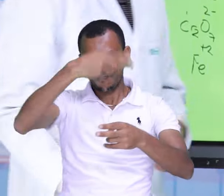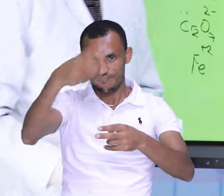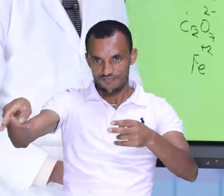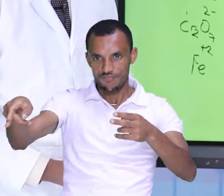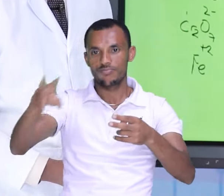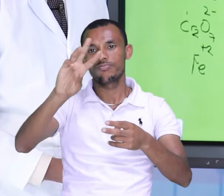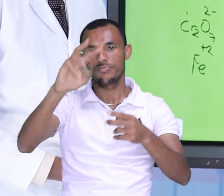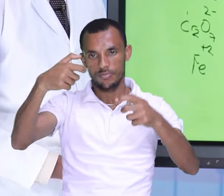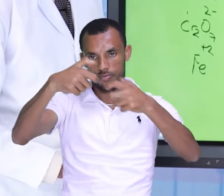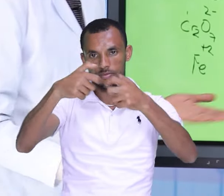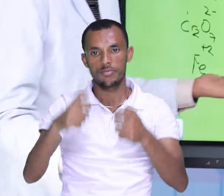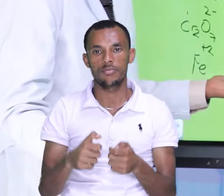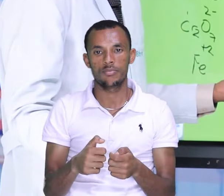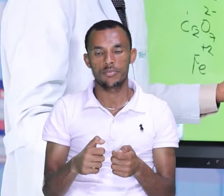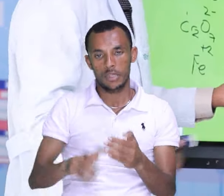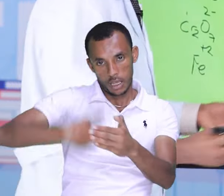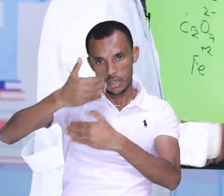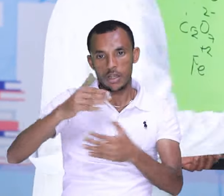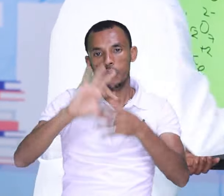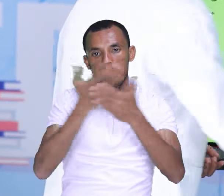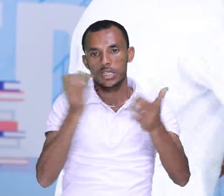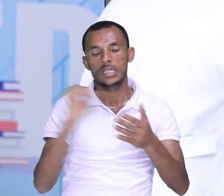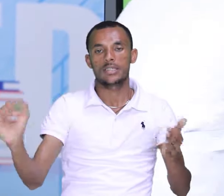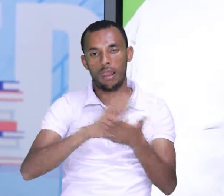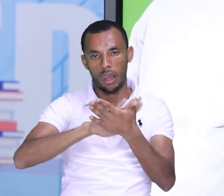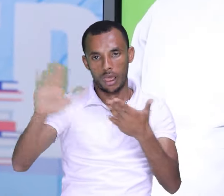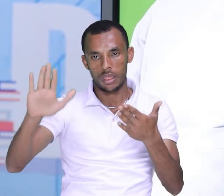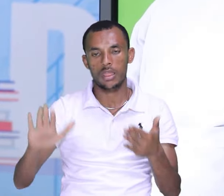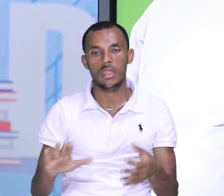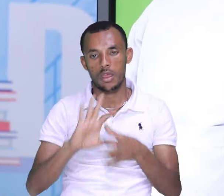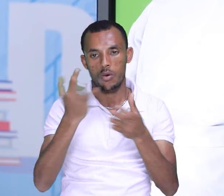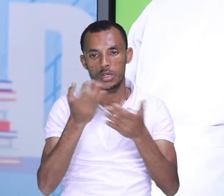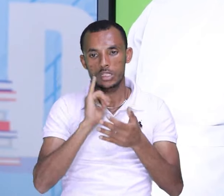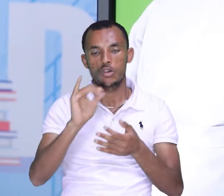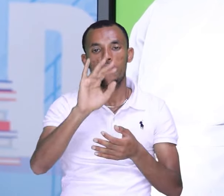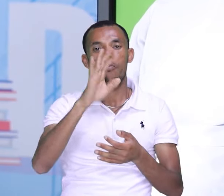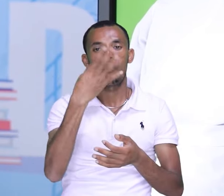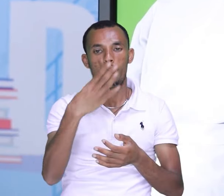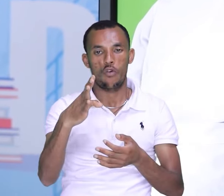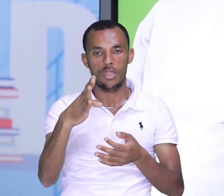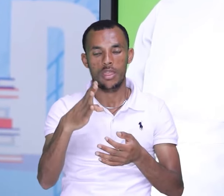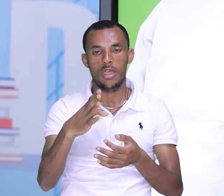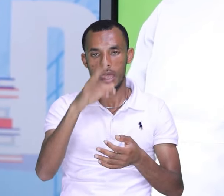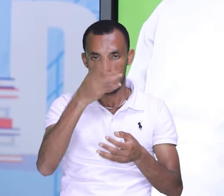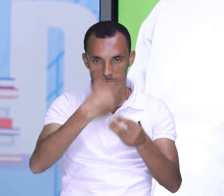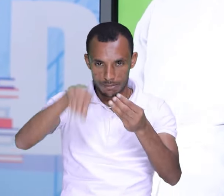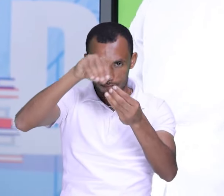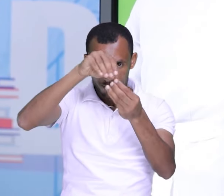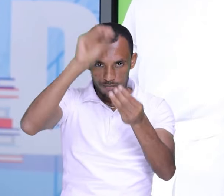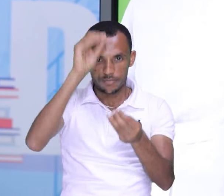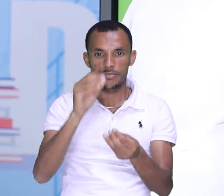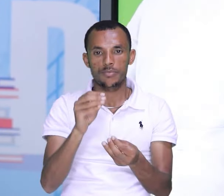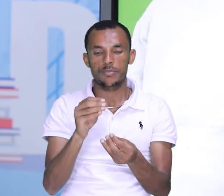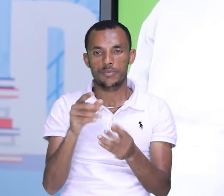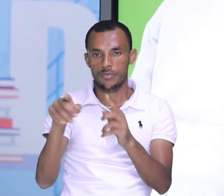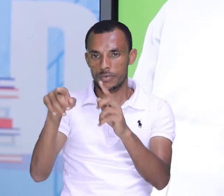electron. The other equation is net equation. Now 14H plus